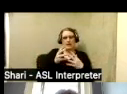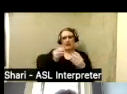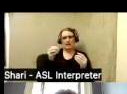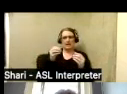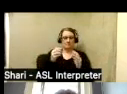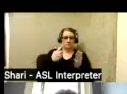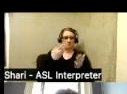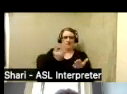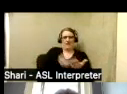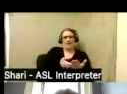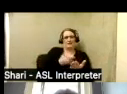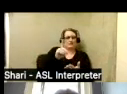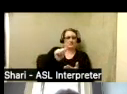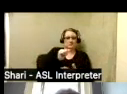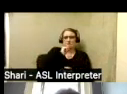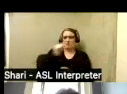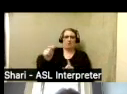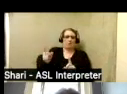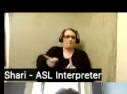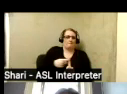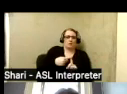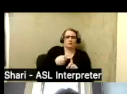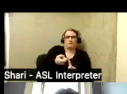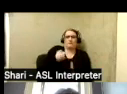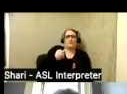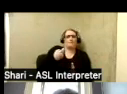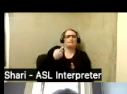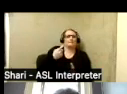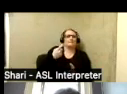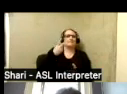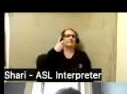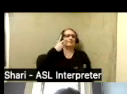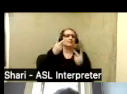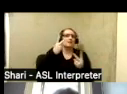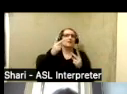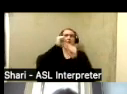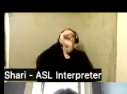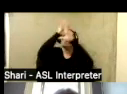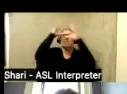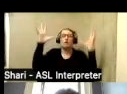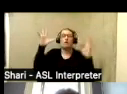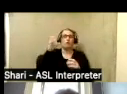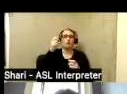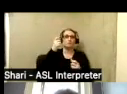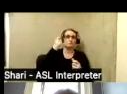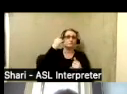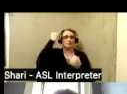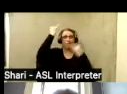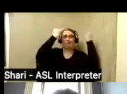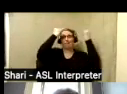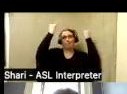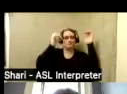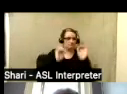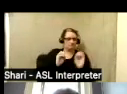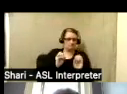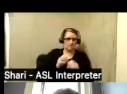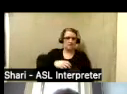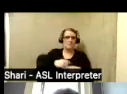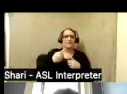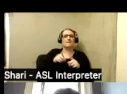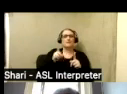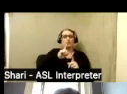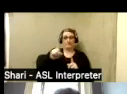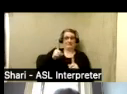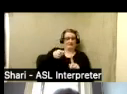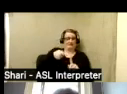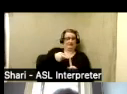is not first and foremost from the most visible symptoms, the hallucinations and delusions, but rather from the loss of motivation,